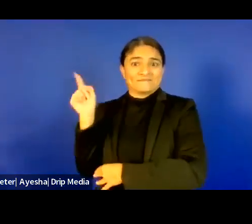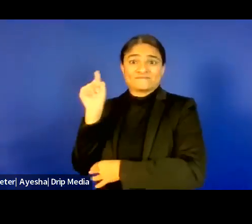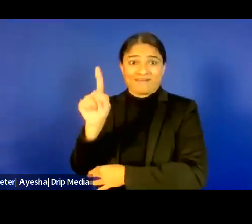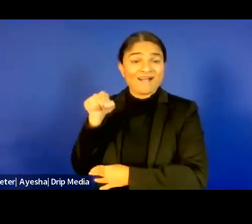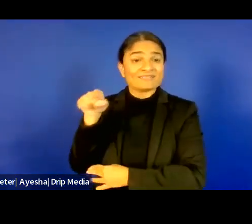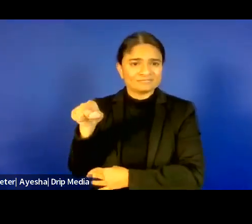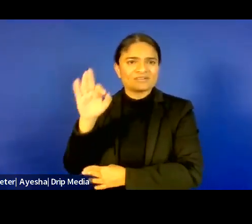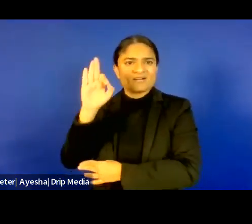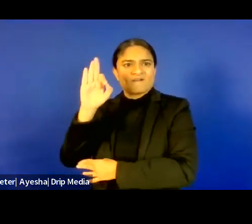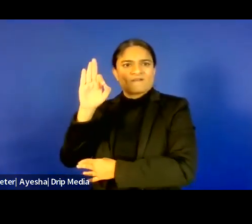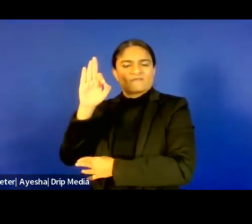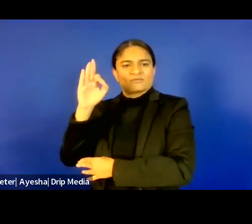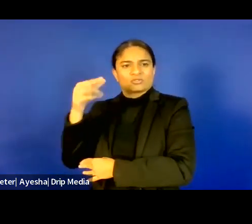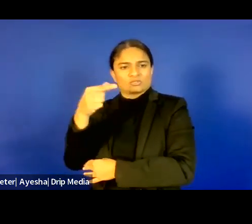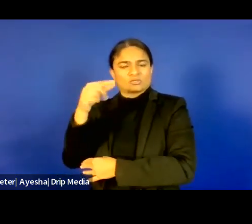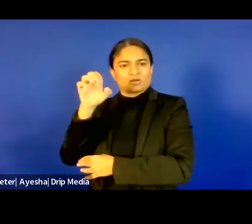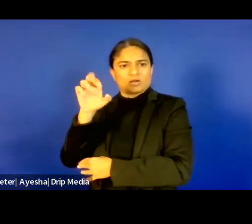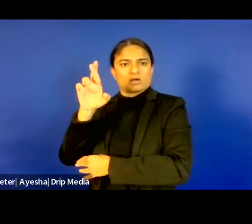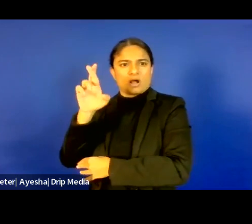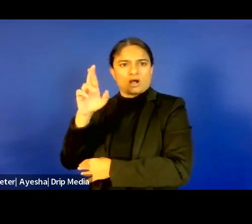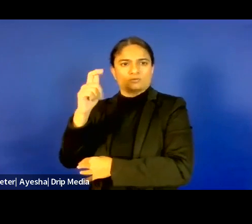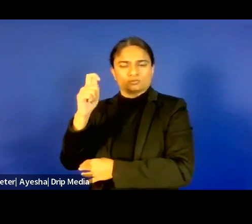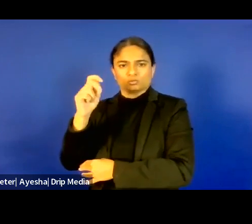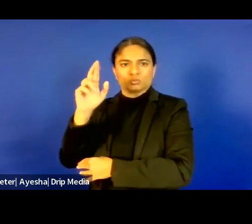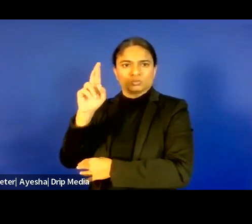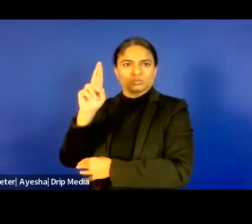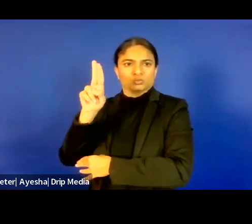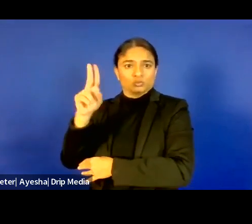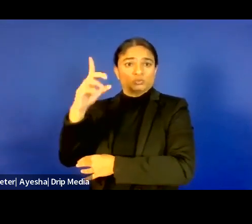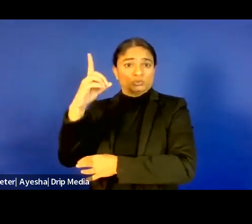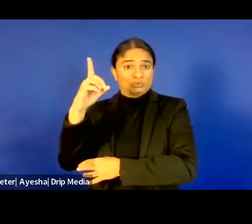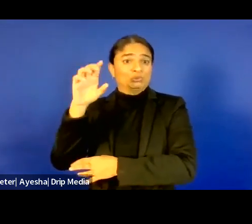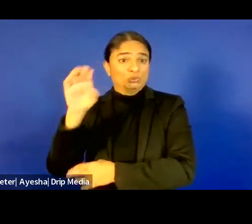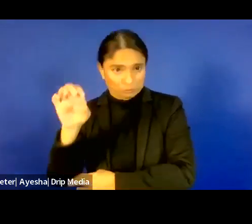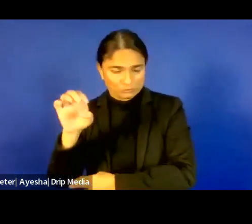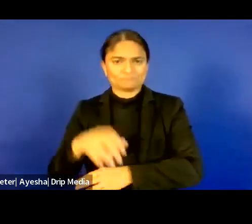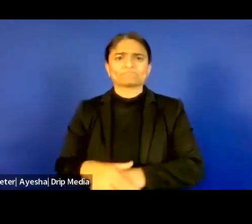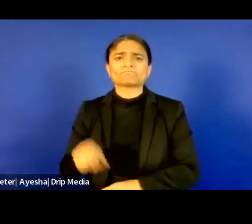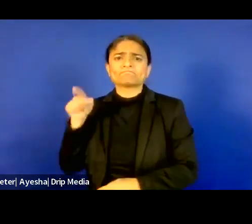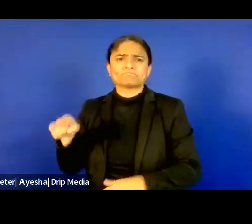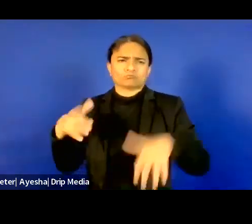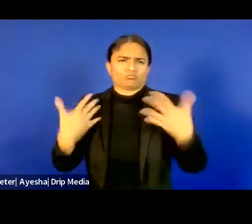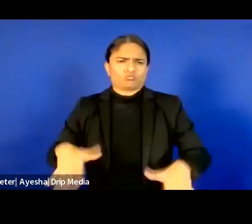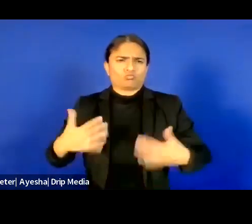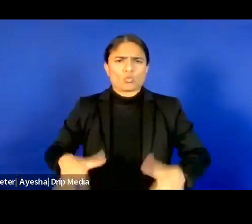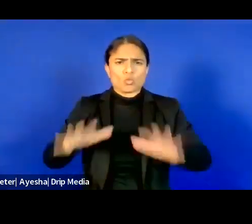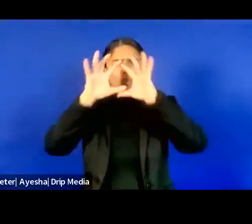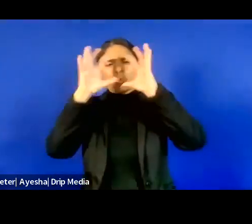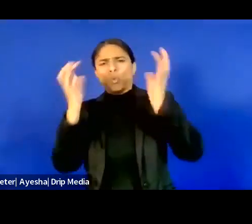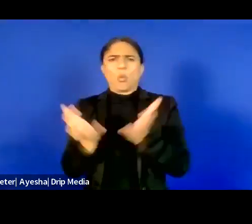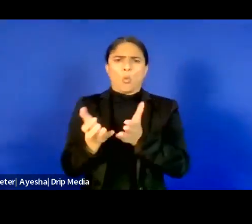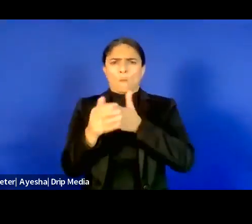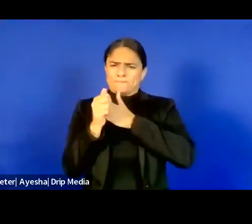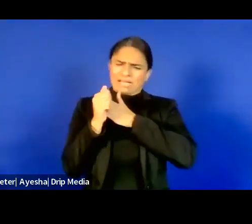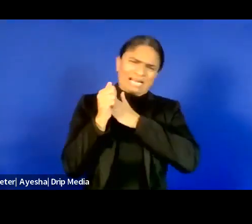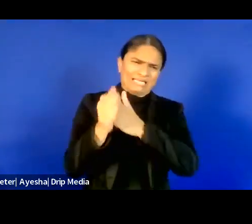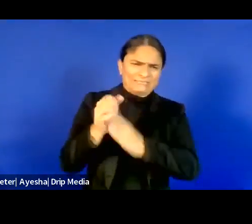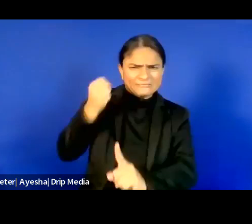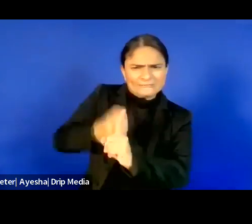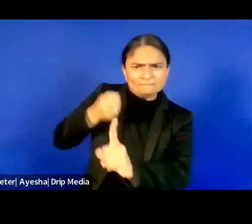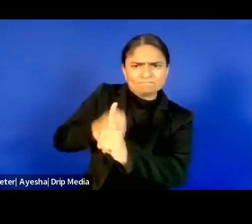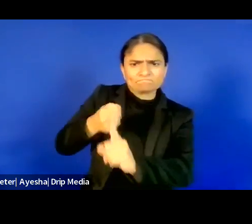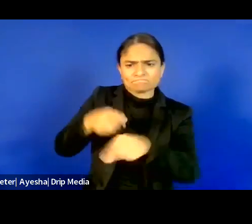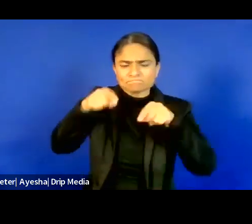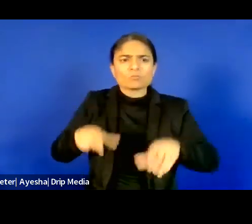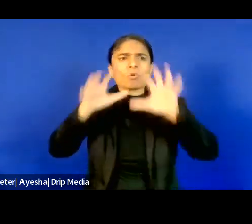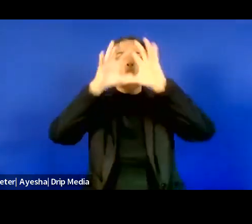Gedi is a leading global advocate working intersectionally on the rights of persons with disabilities and